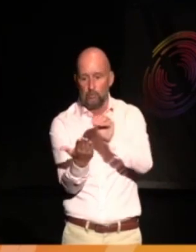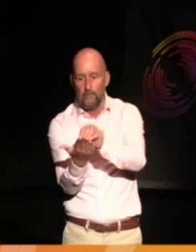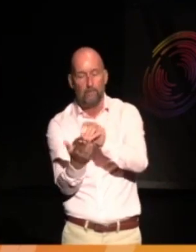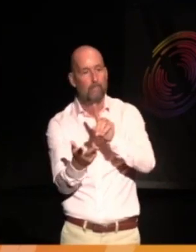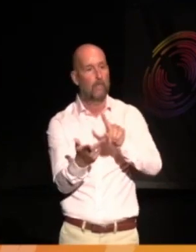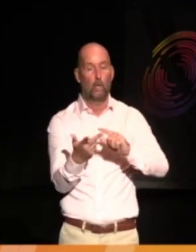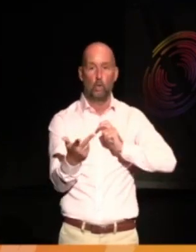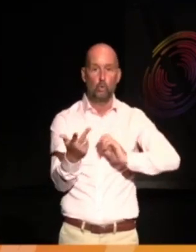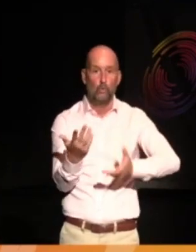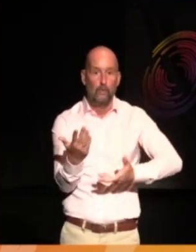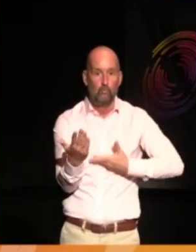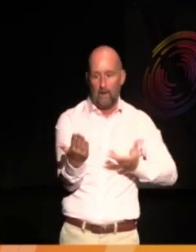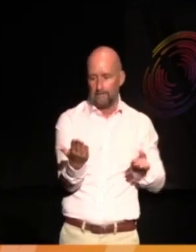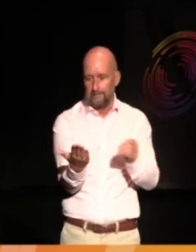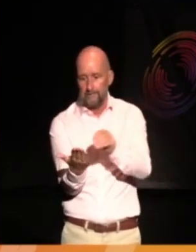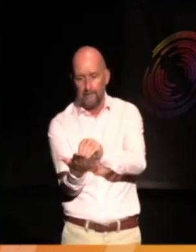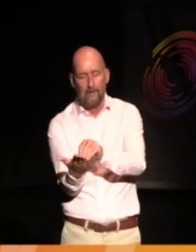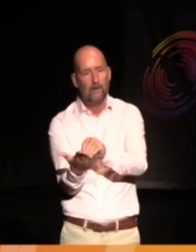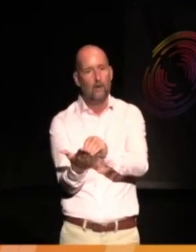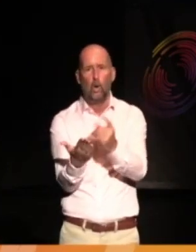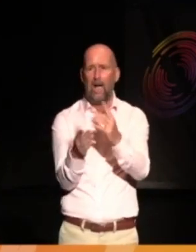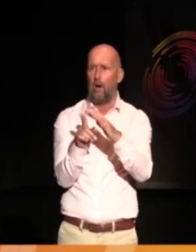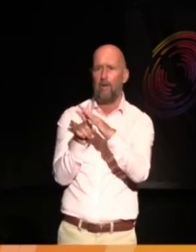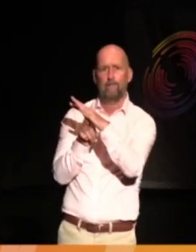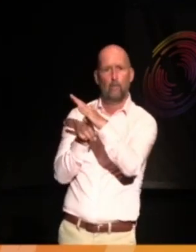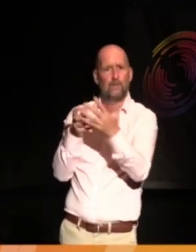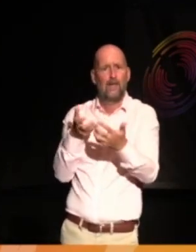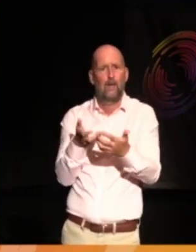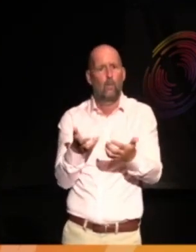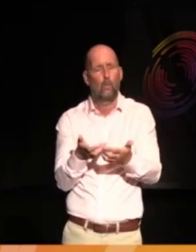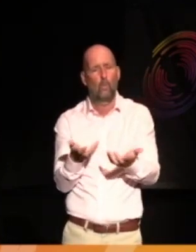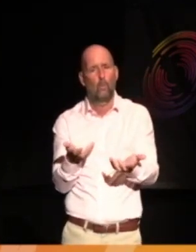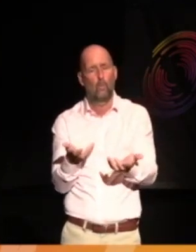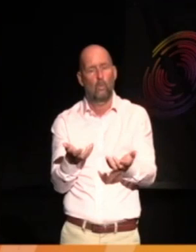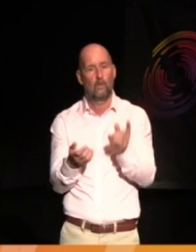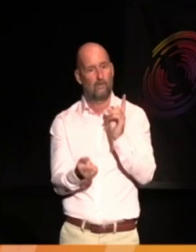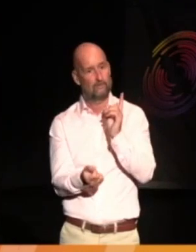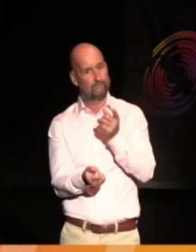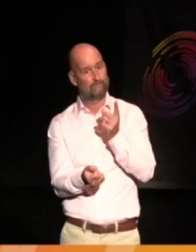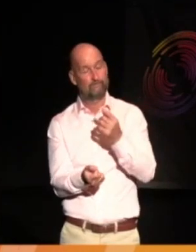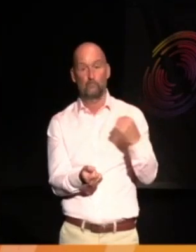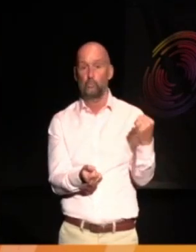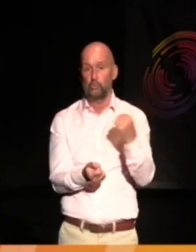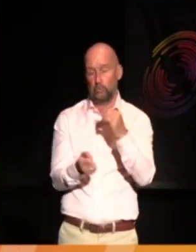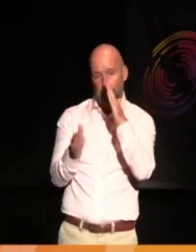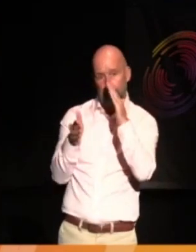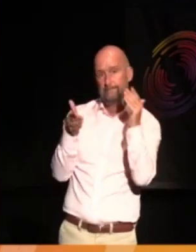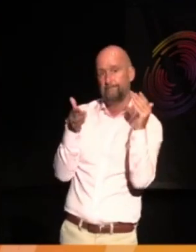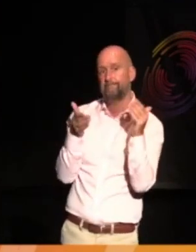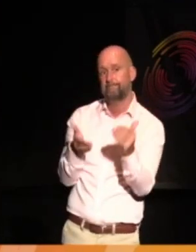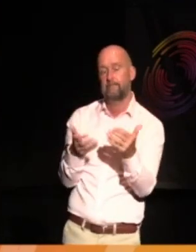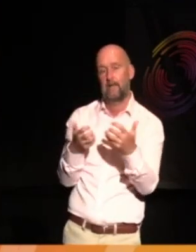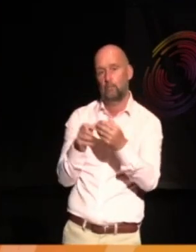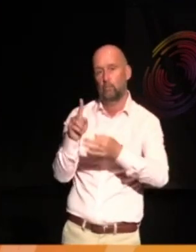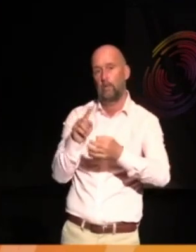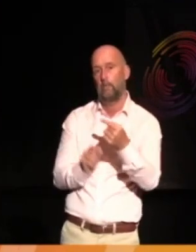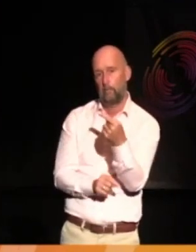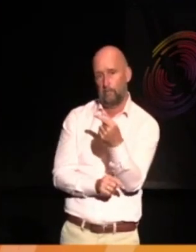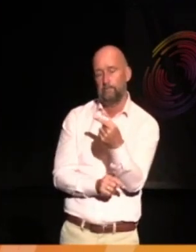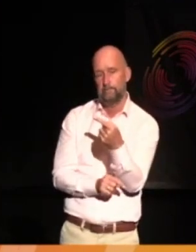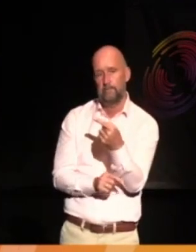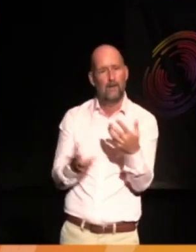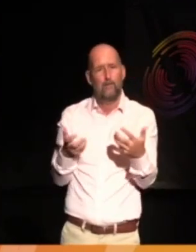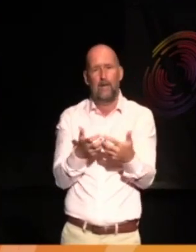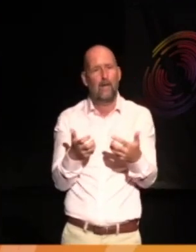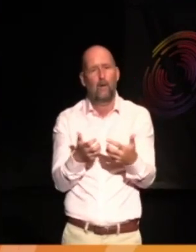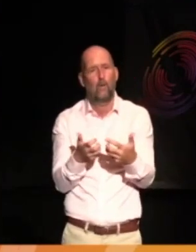human rights? I think that is perhaps one of the core areas where we should be looking to make a difference. And how can we